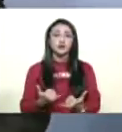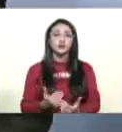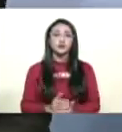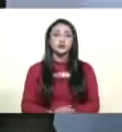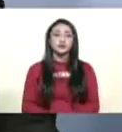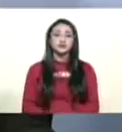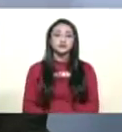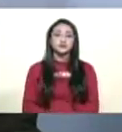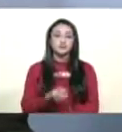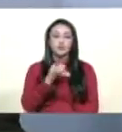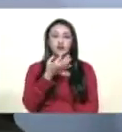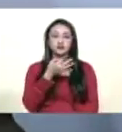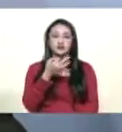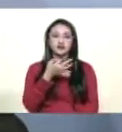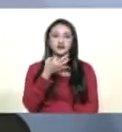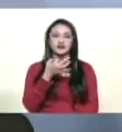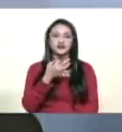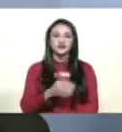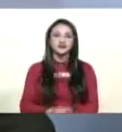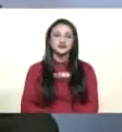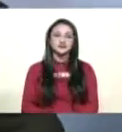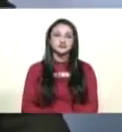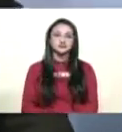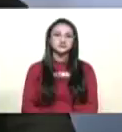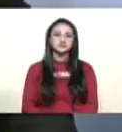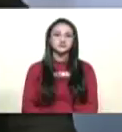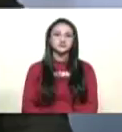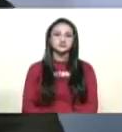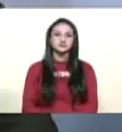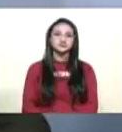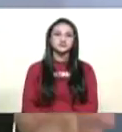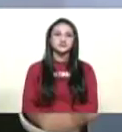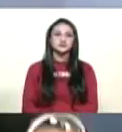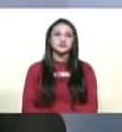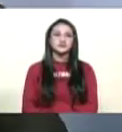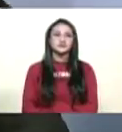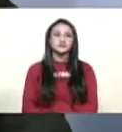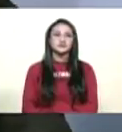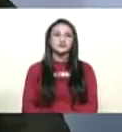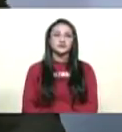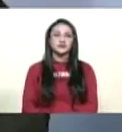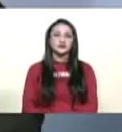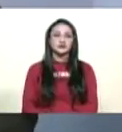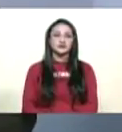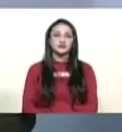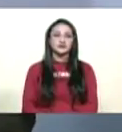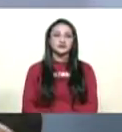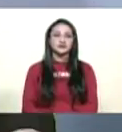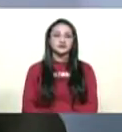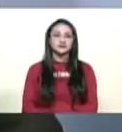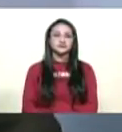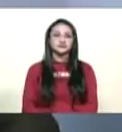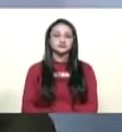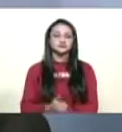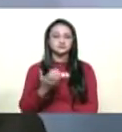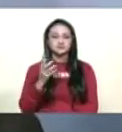Good afternoon. We are very pleased to have intervened in the United Nations General